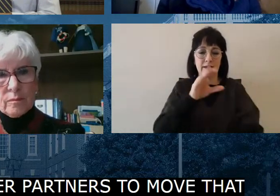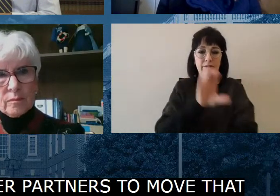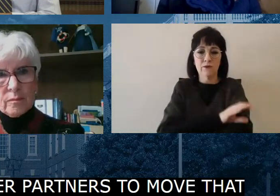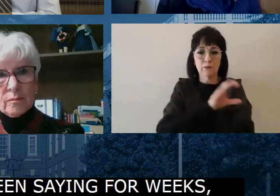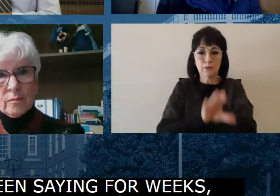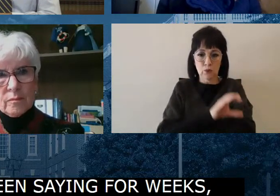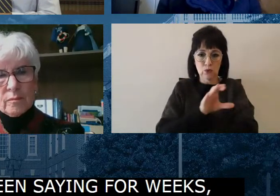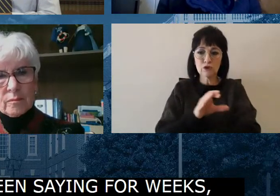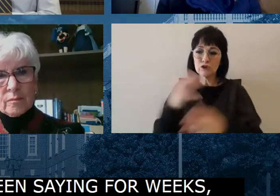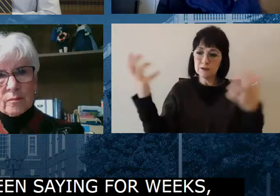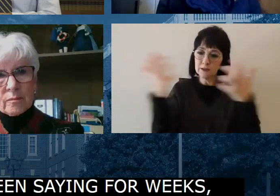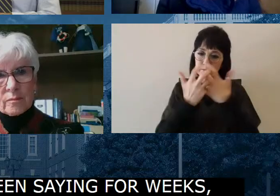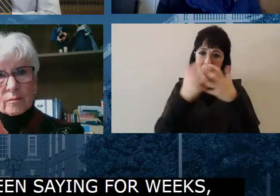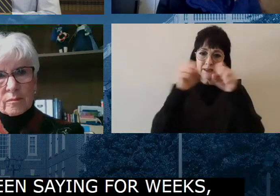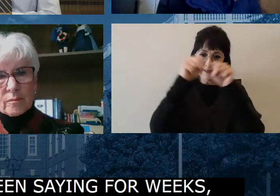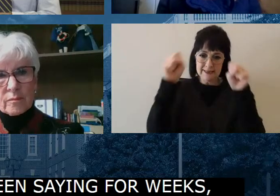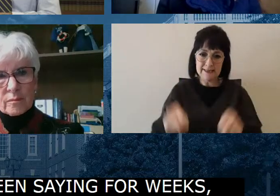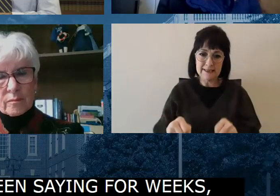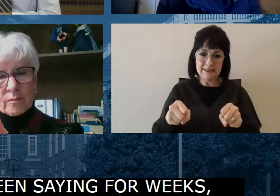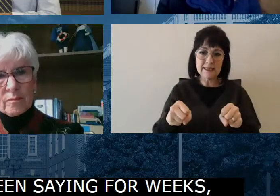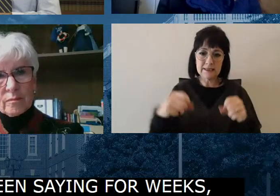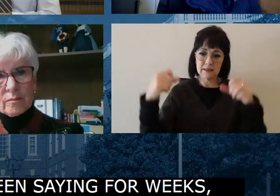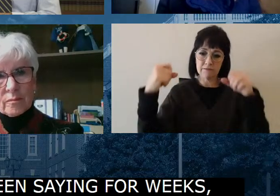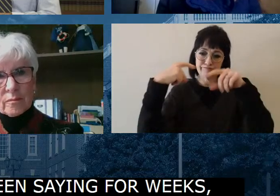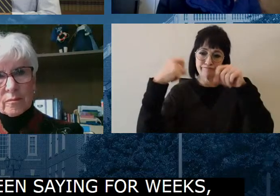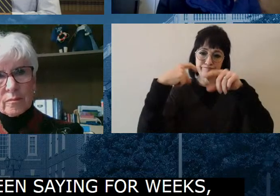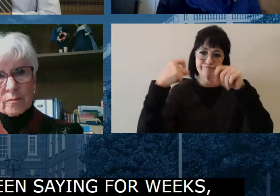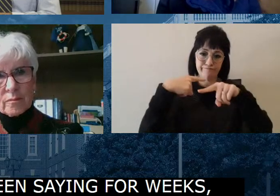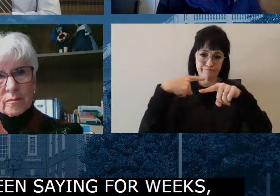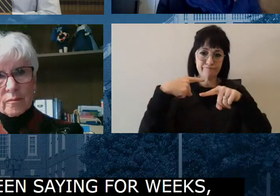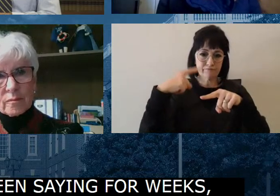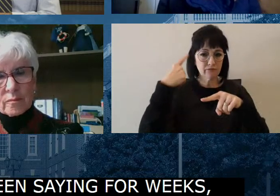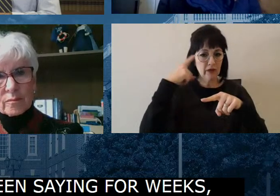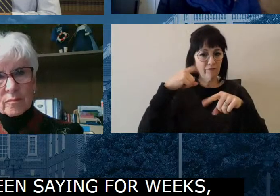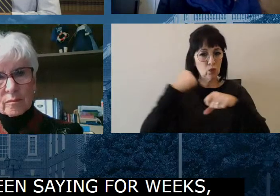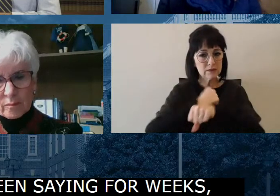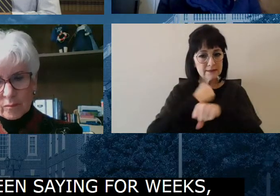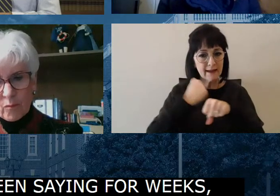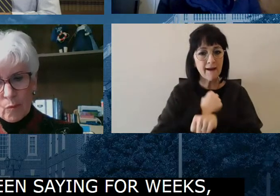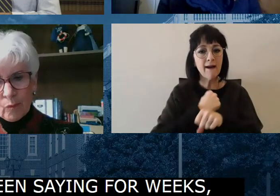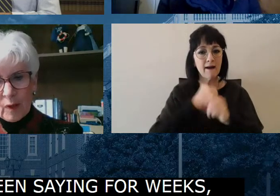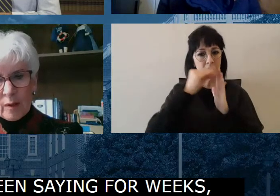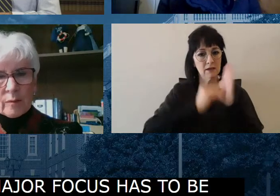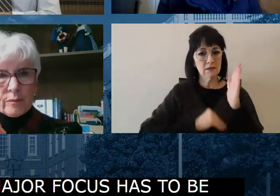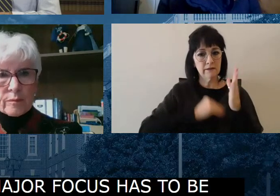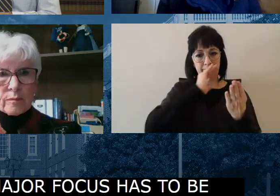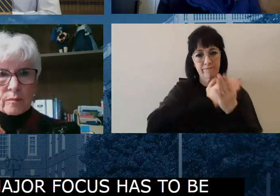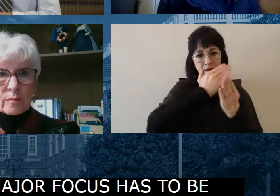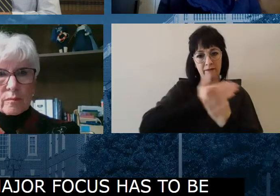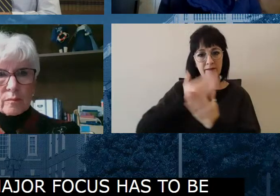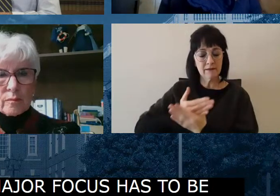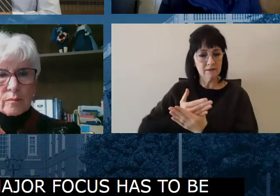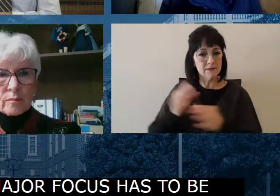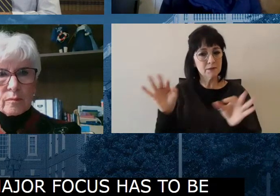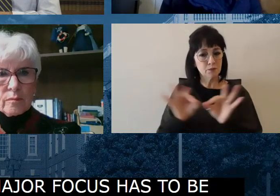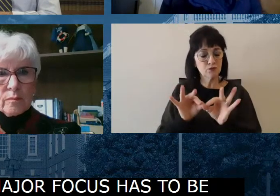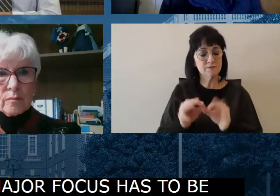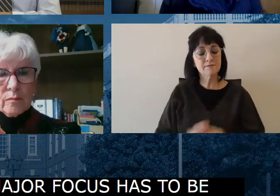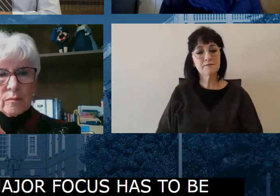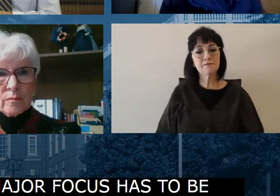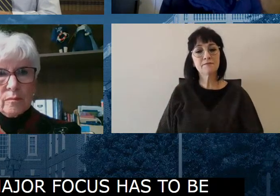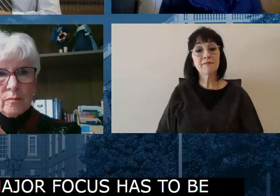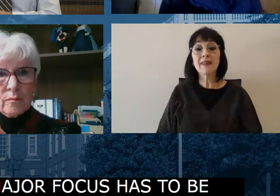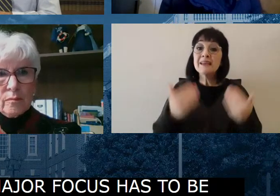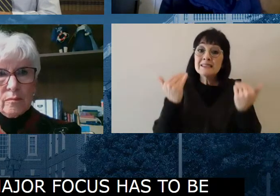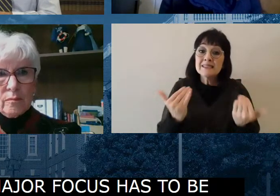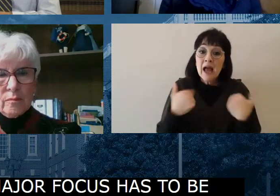major focus has to be and has been getting our children back in school for in-person instruction. And Delaware has made